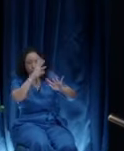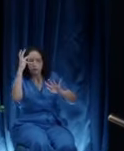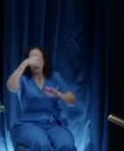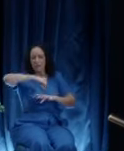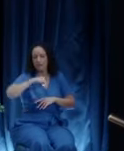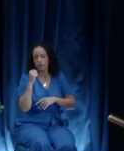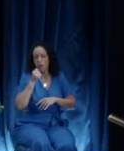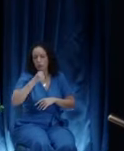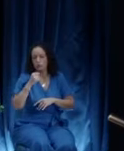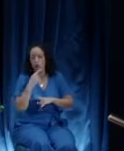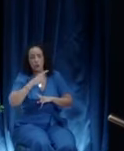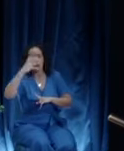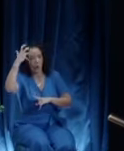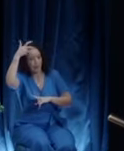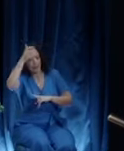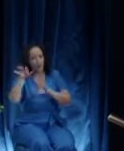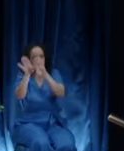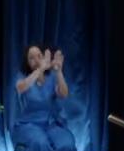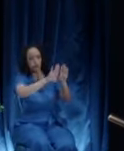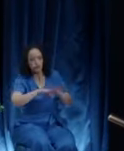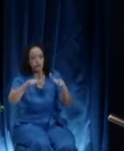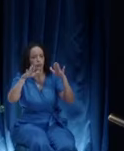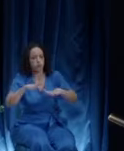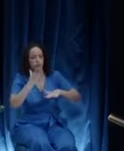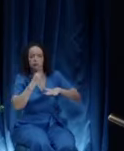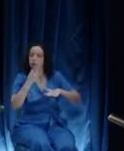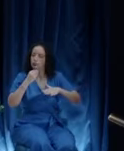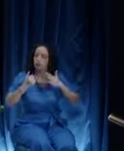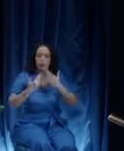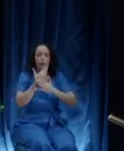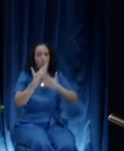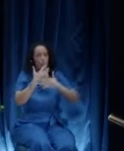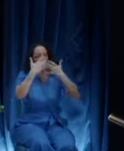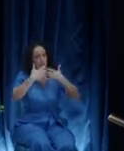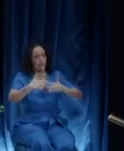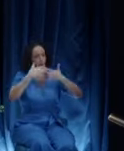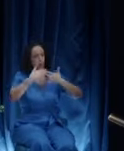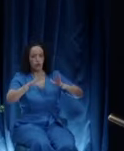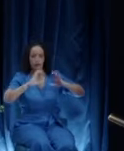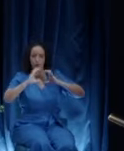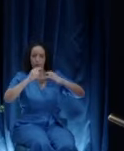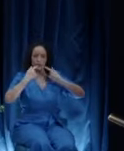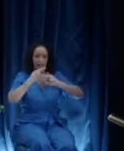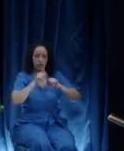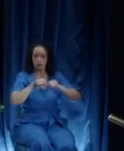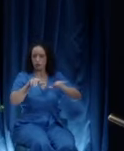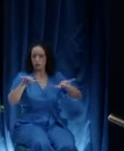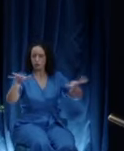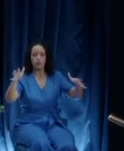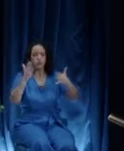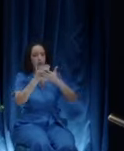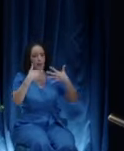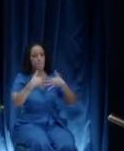Great Britain who is actually using modern technology of communication to put himself into the hands of a reading